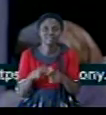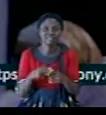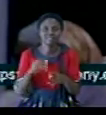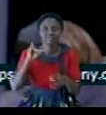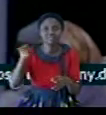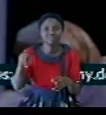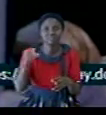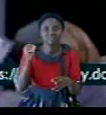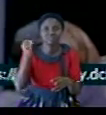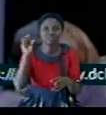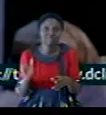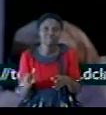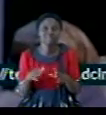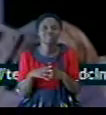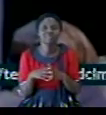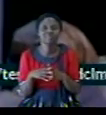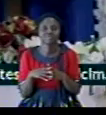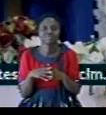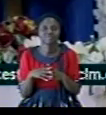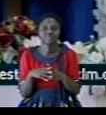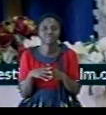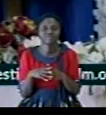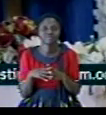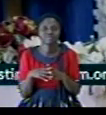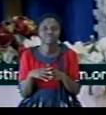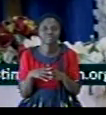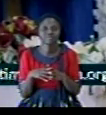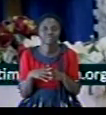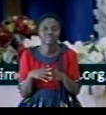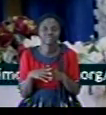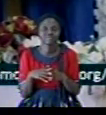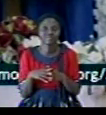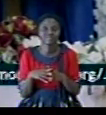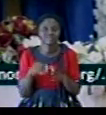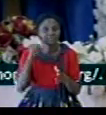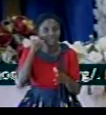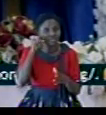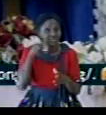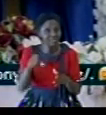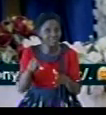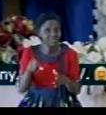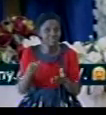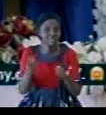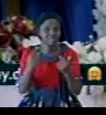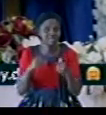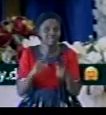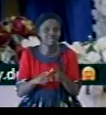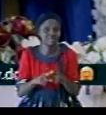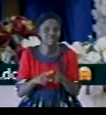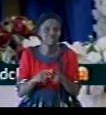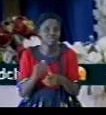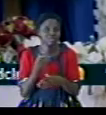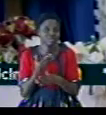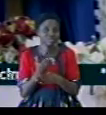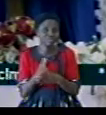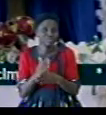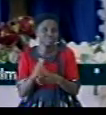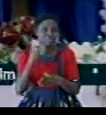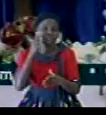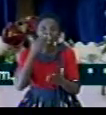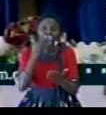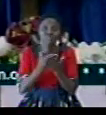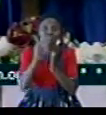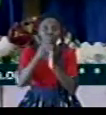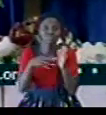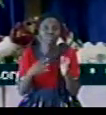South, Sri Lanka Group. I'm here this evening to testify for the goodness of God, how God healed me from